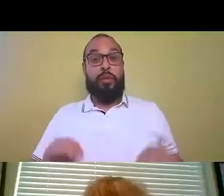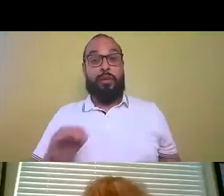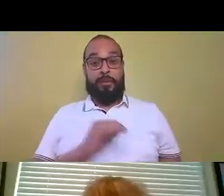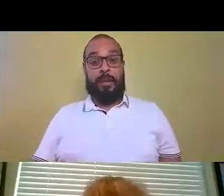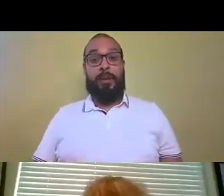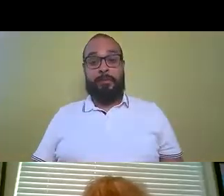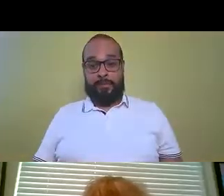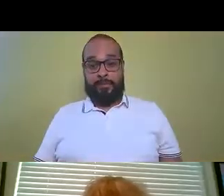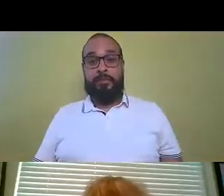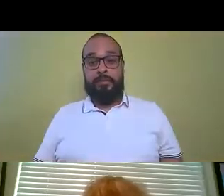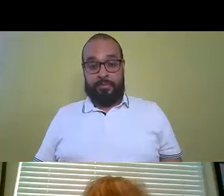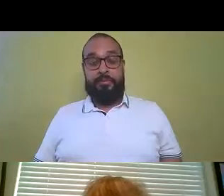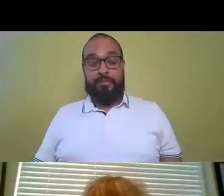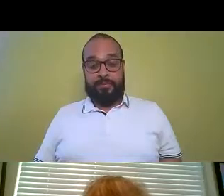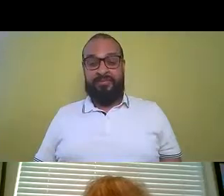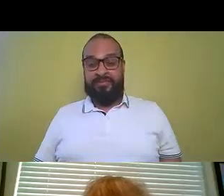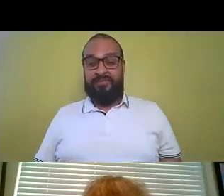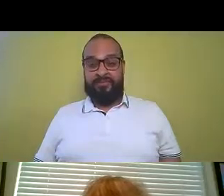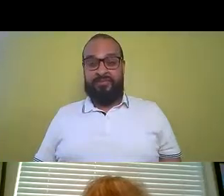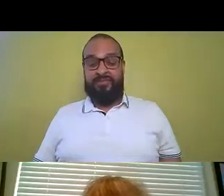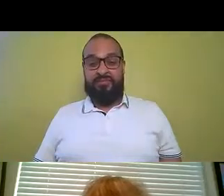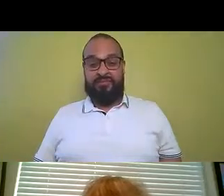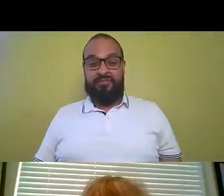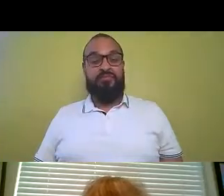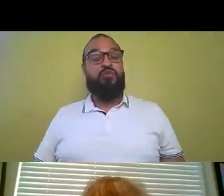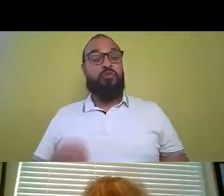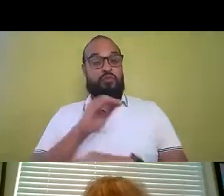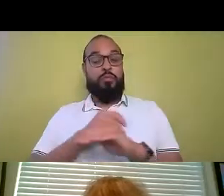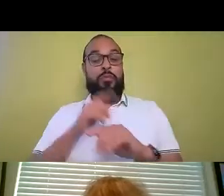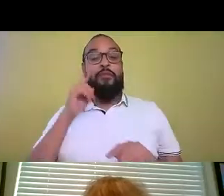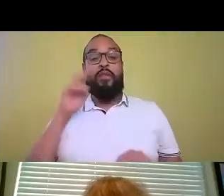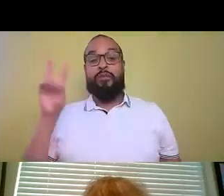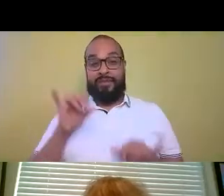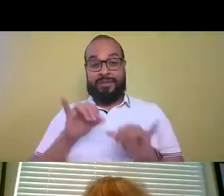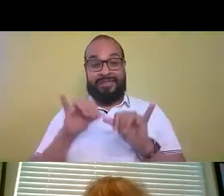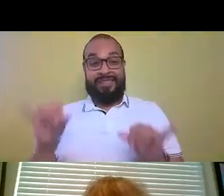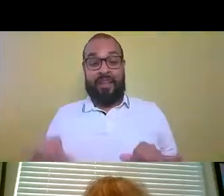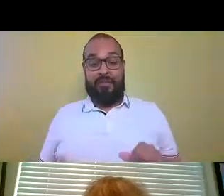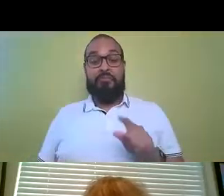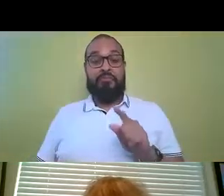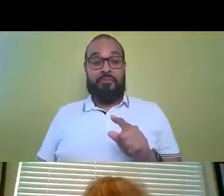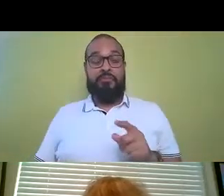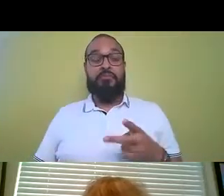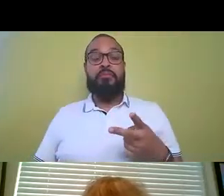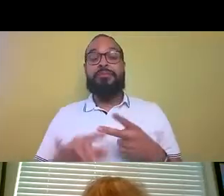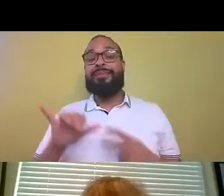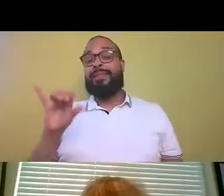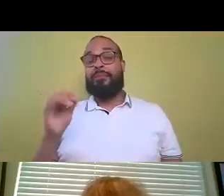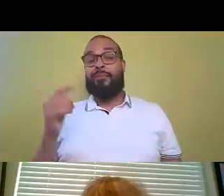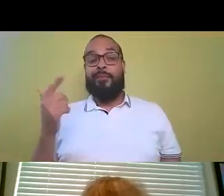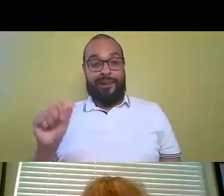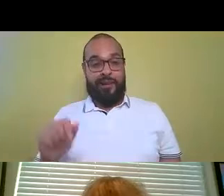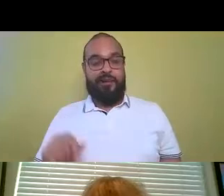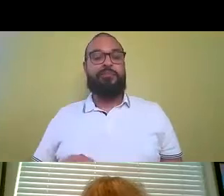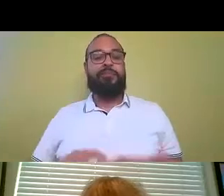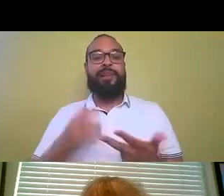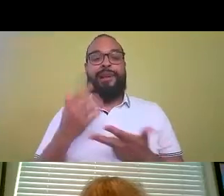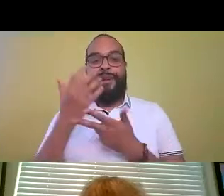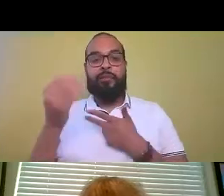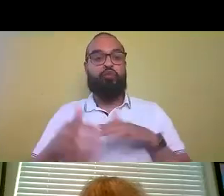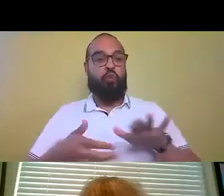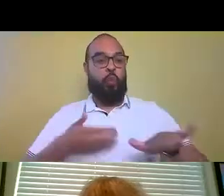really respect when we're talking about regulatory tools. Movement and yoga and taking a walk, those are